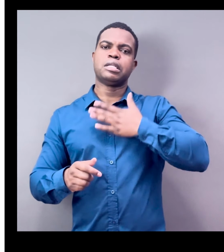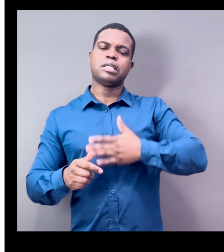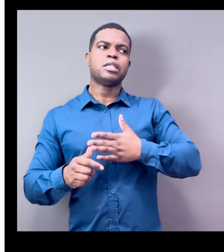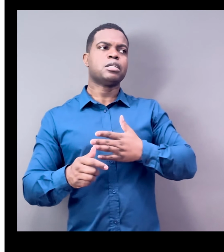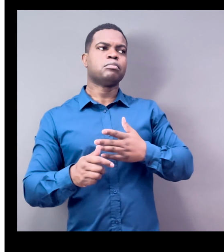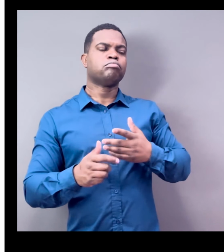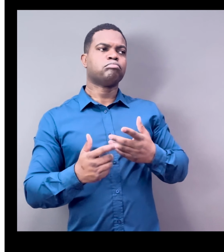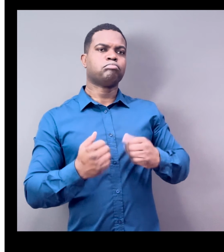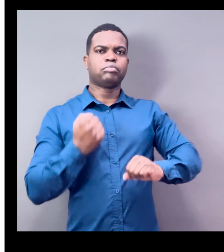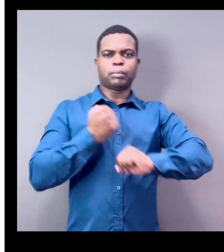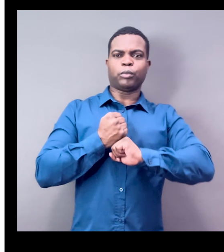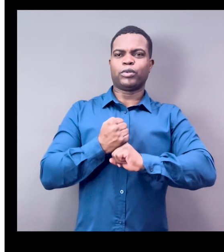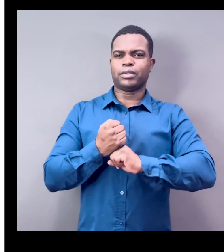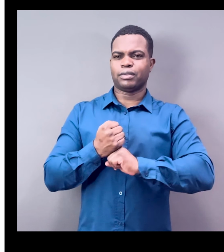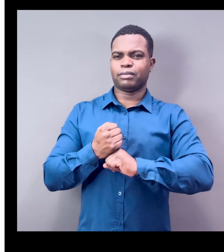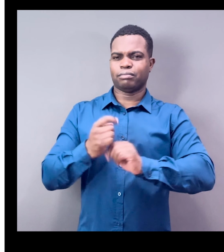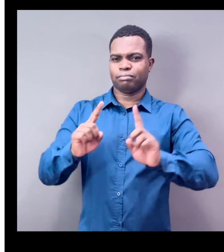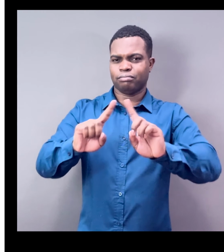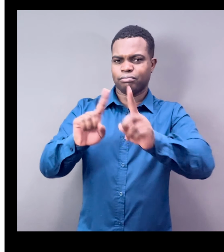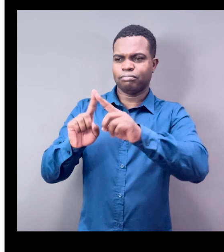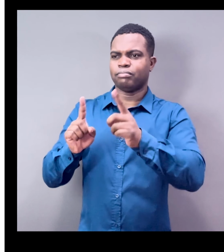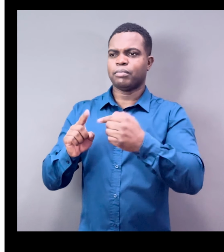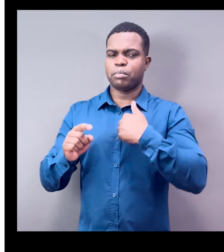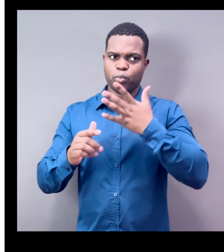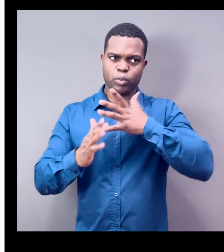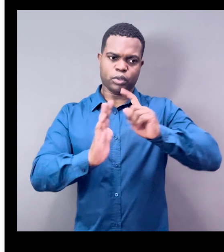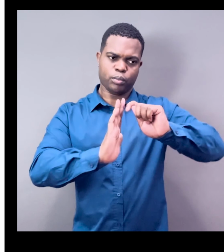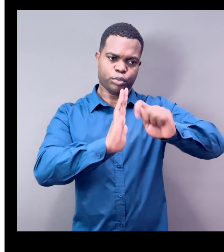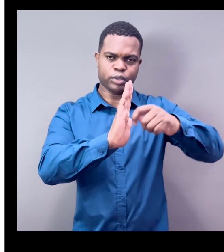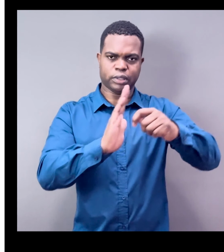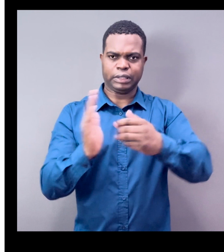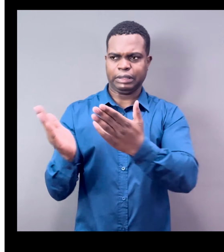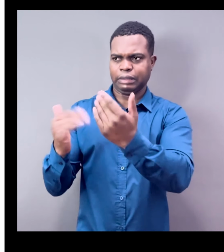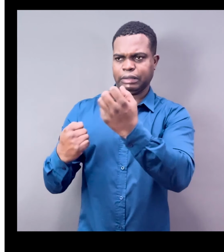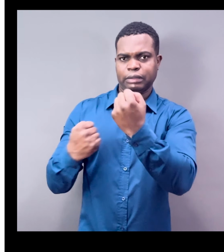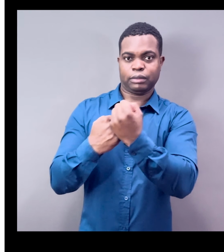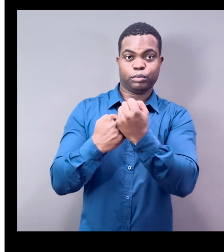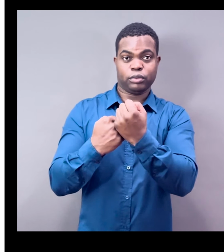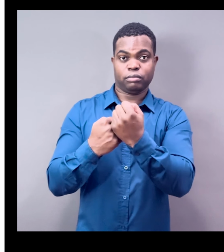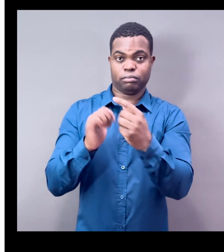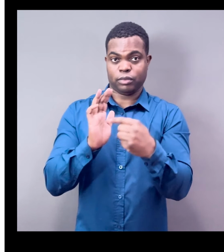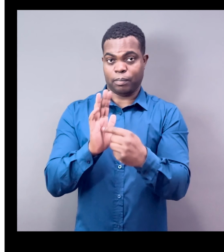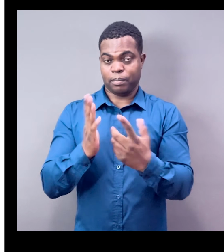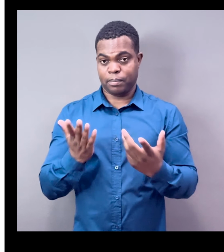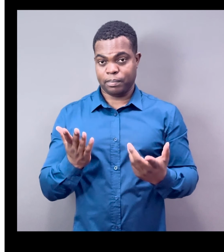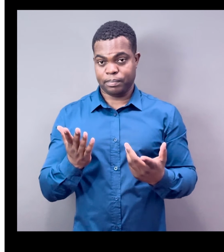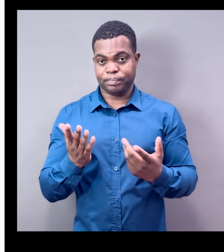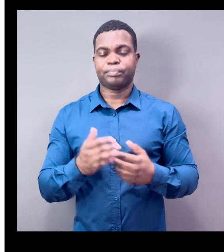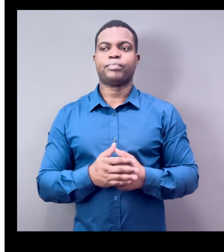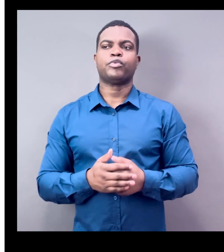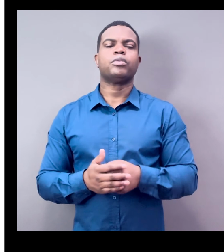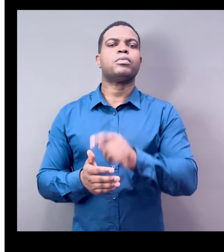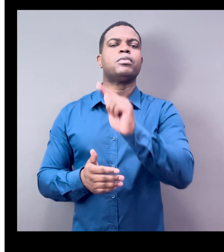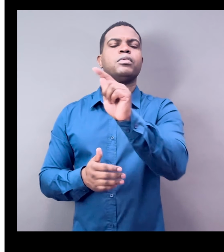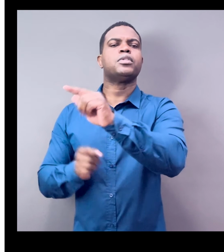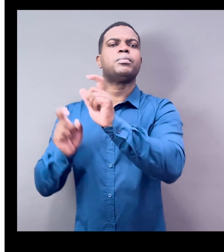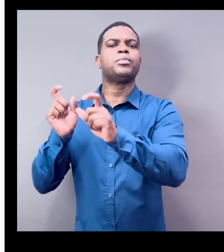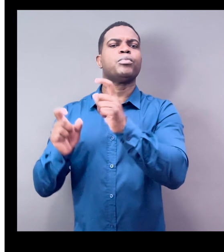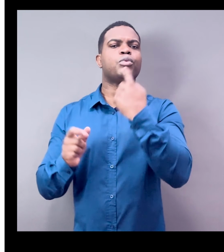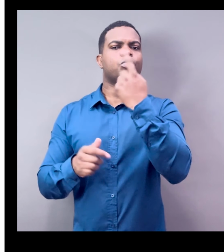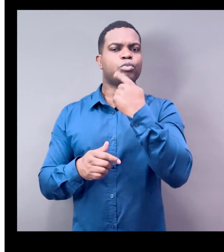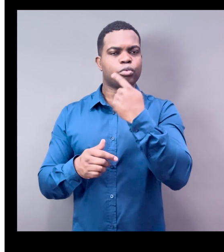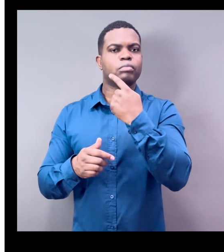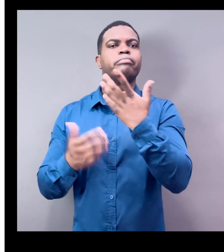their buy-ins before you be able to carry out the community engagement initiative. So these